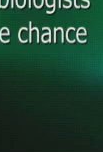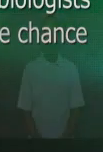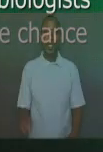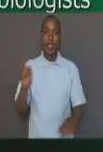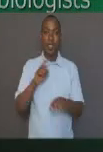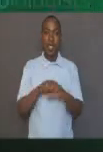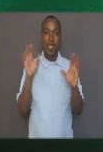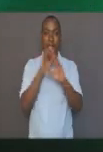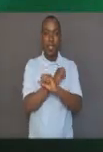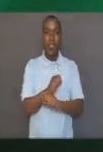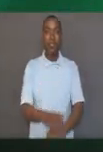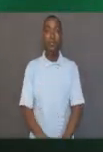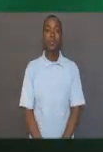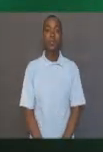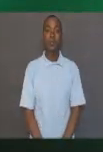Time's up!